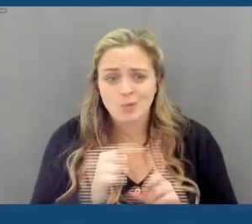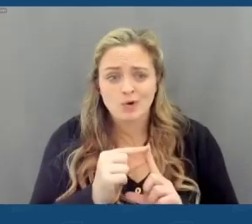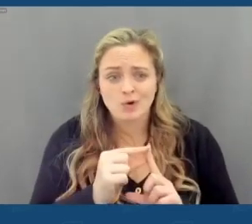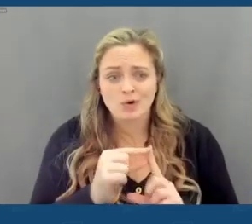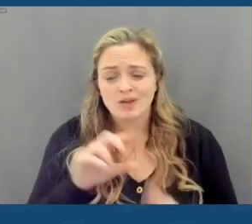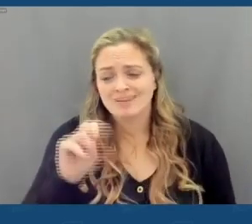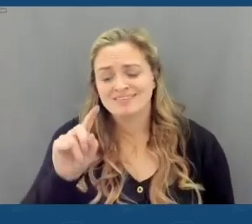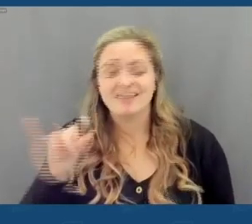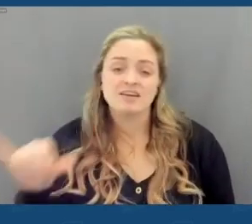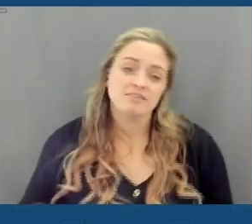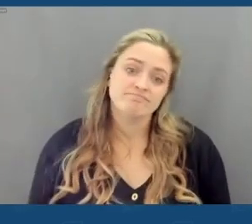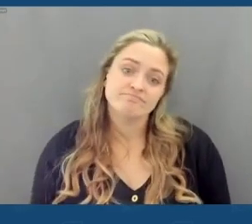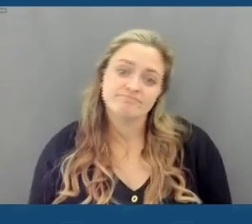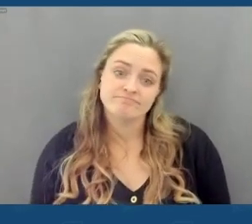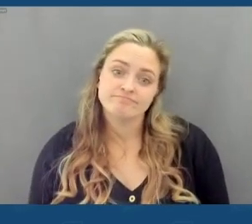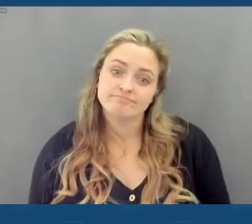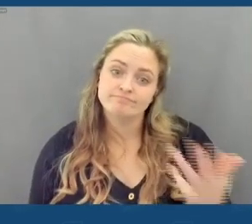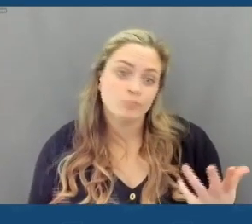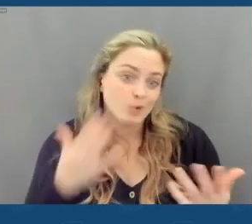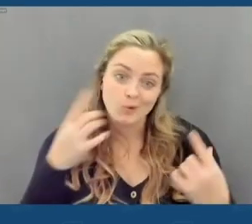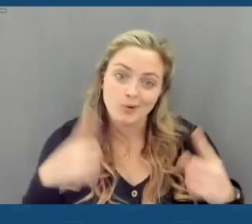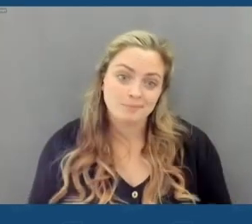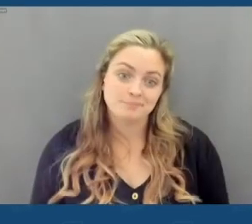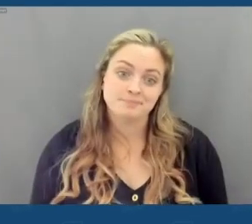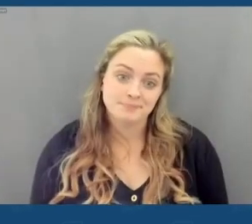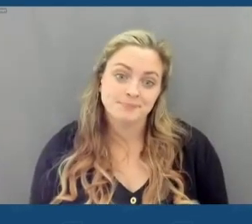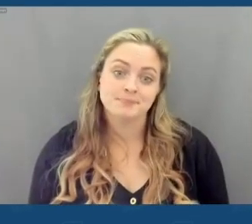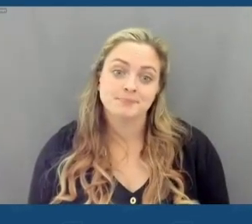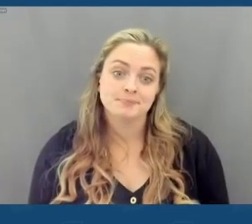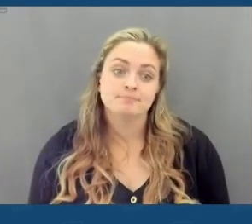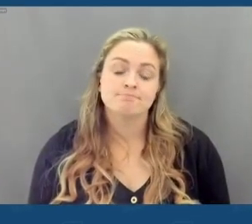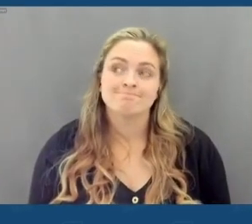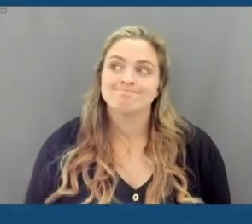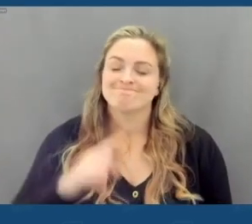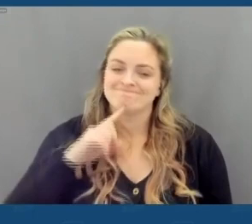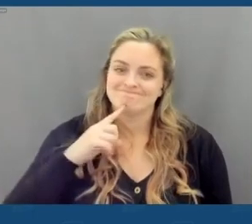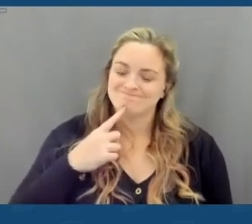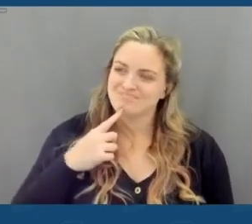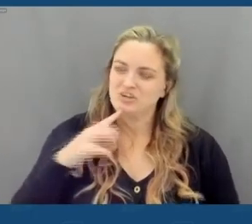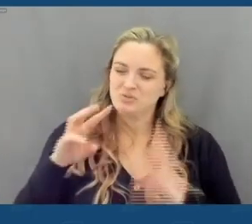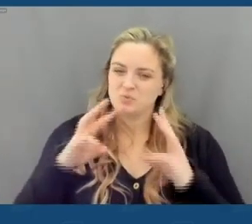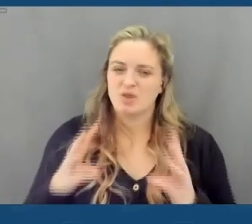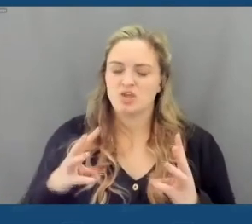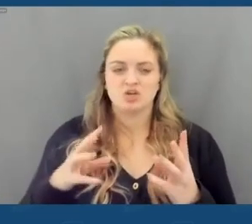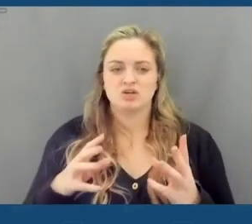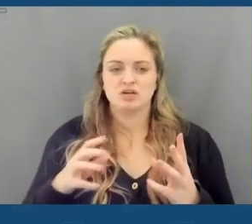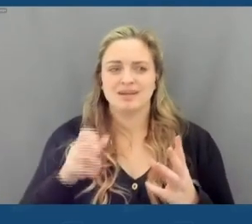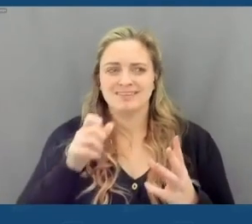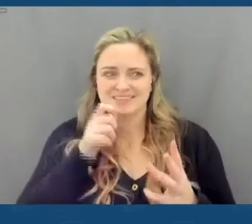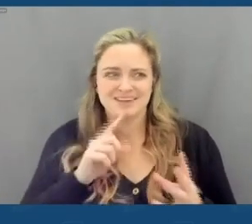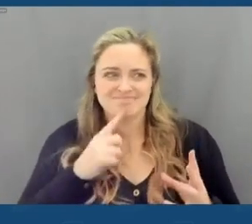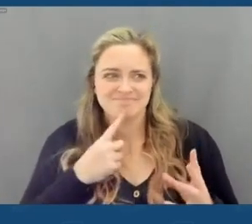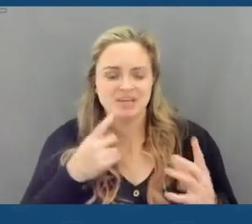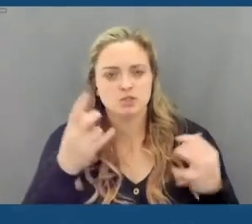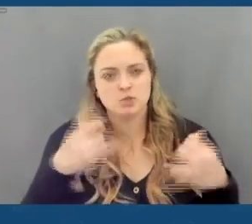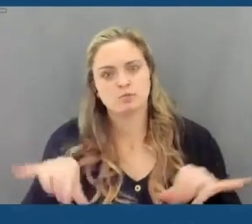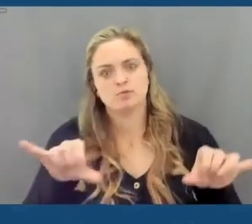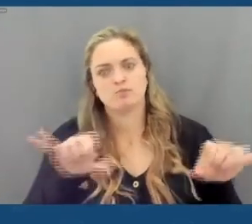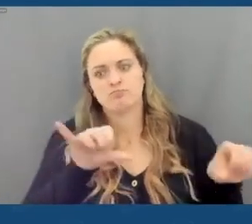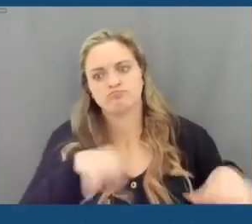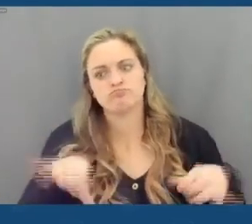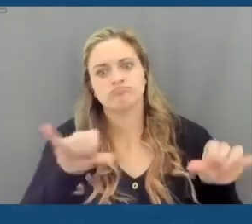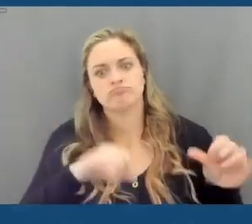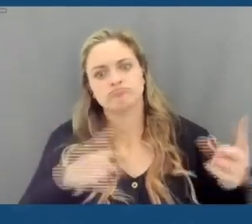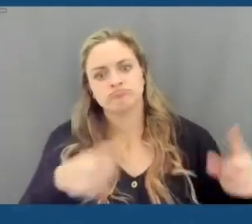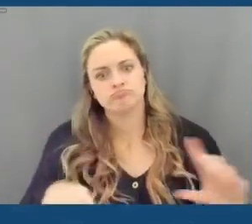you. And we know what happens. And the extreme weather, which is no longer extreme, it is so normalized now that I